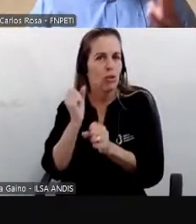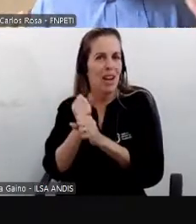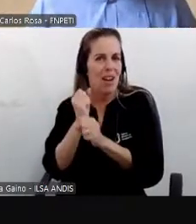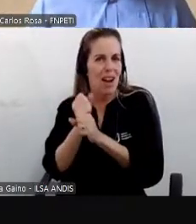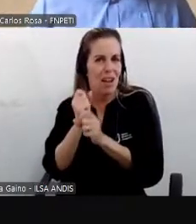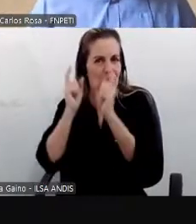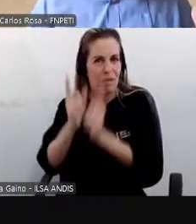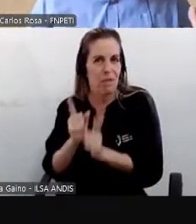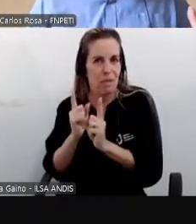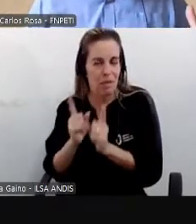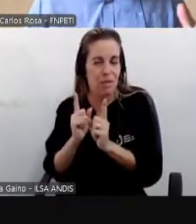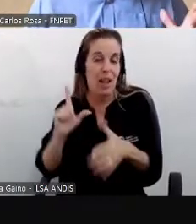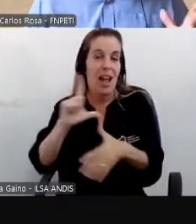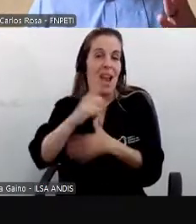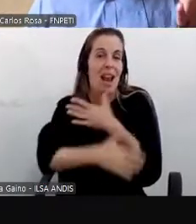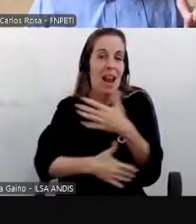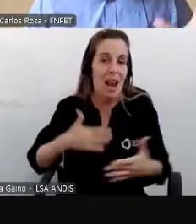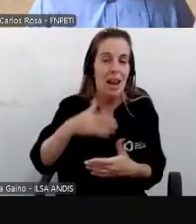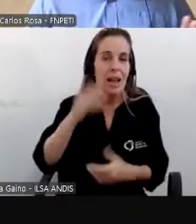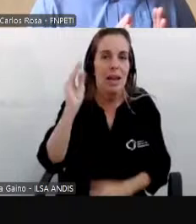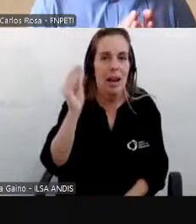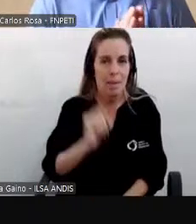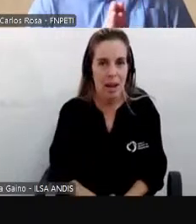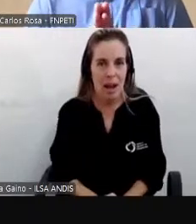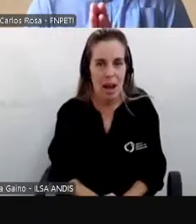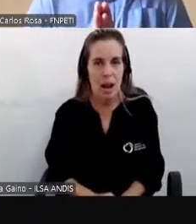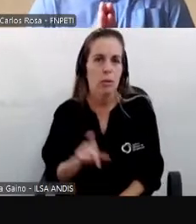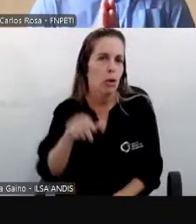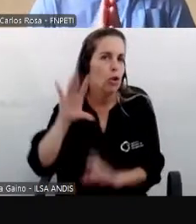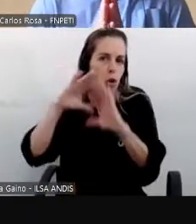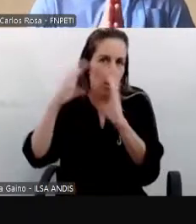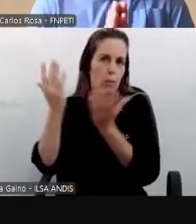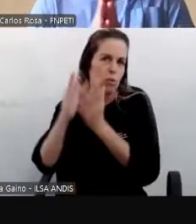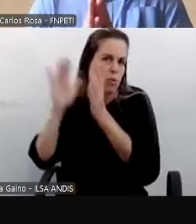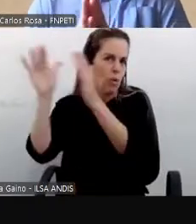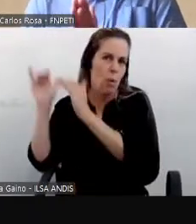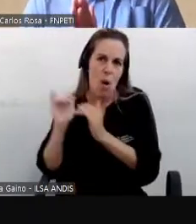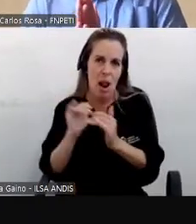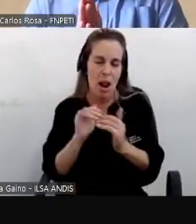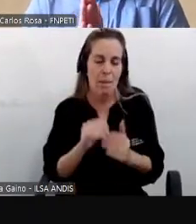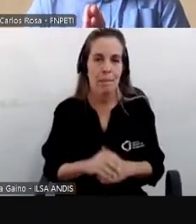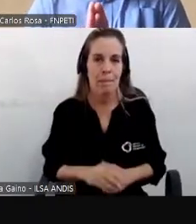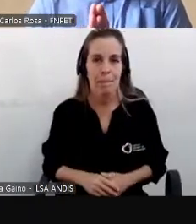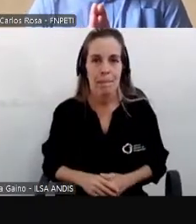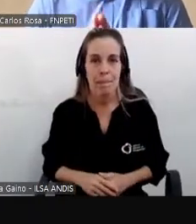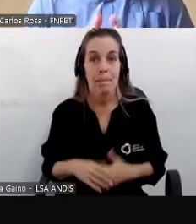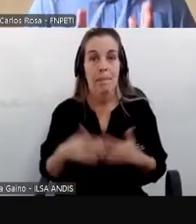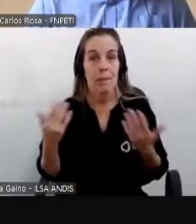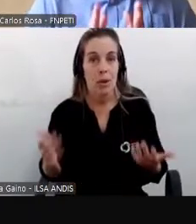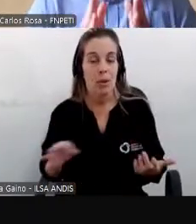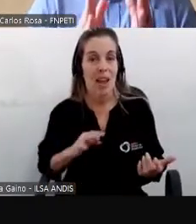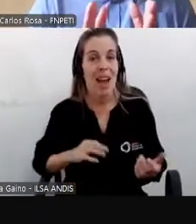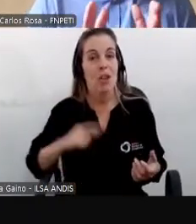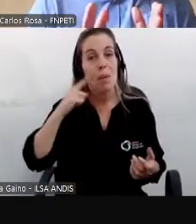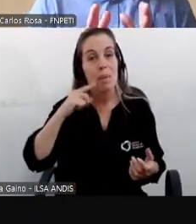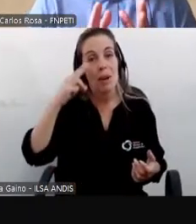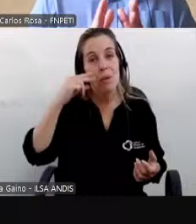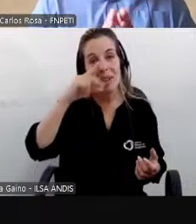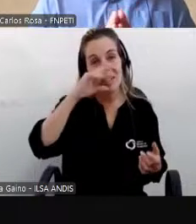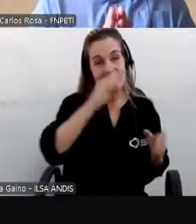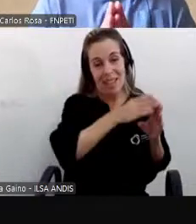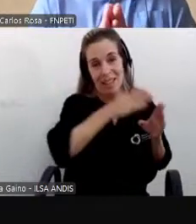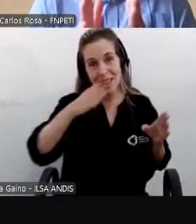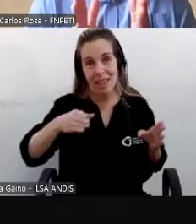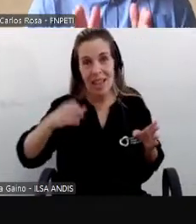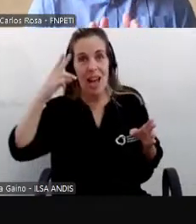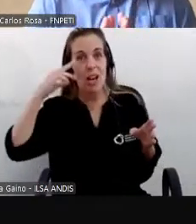to portray workers that still live under those circumstances in Brazil, in Latin America, and in the rest of the world. Therefore,